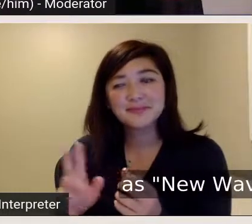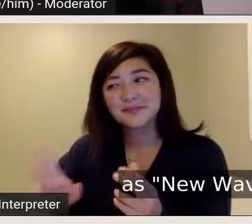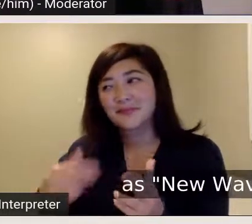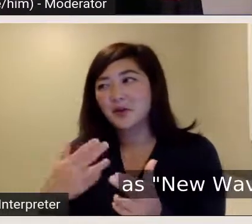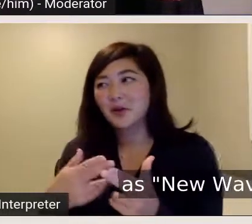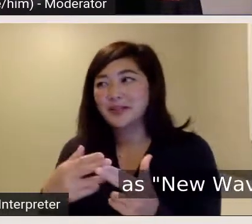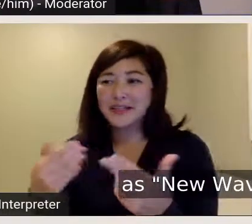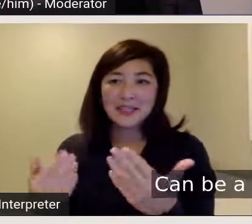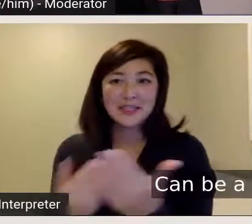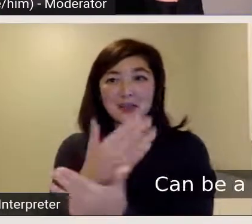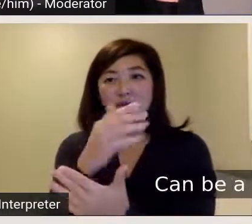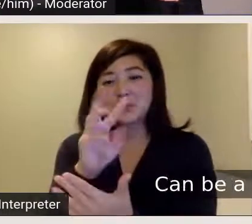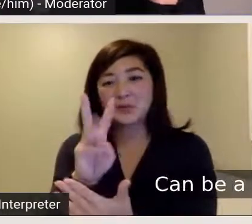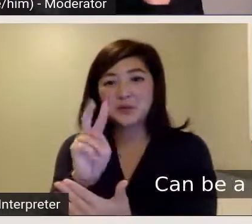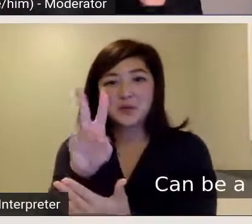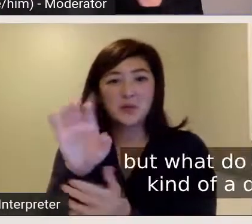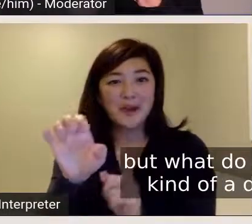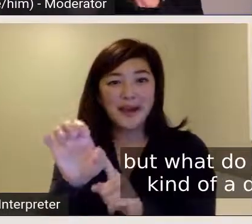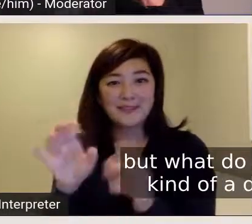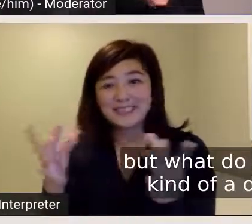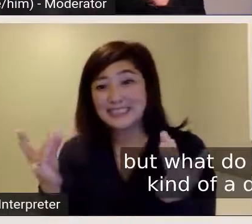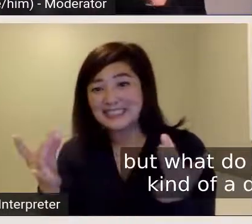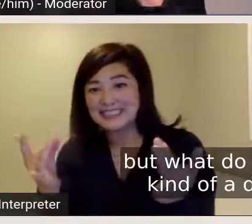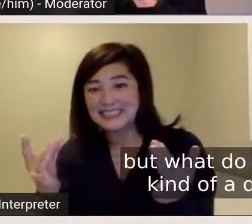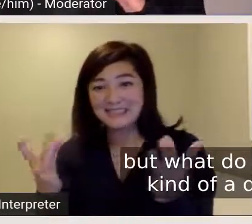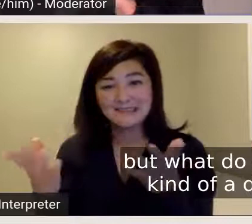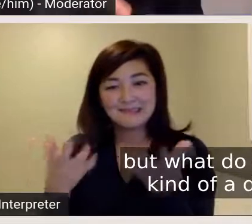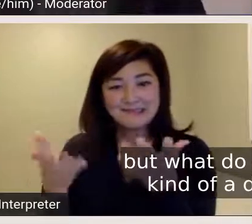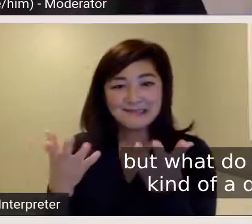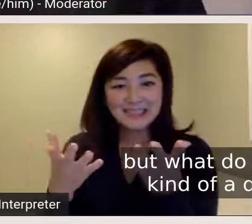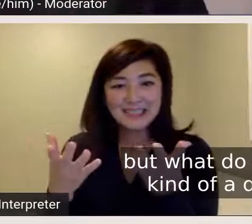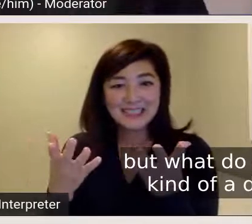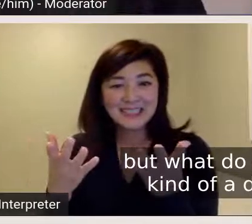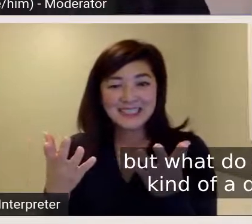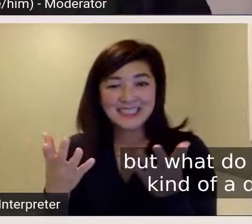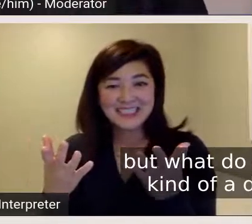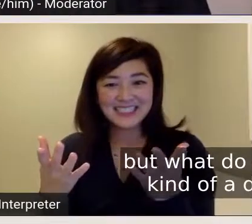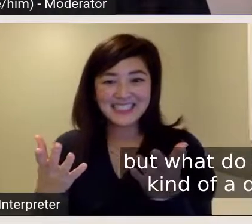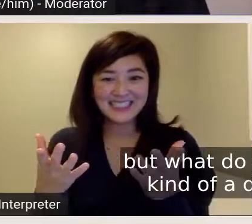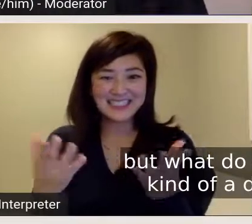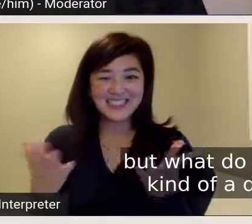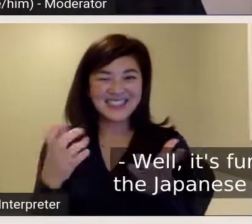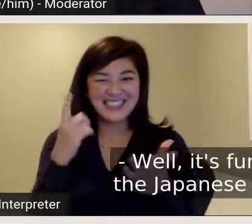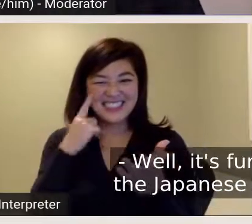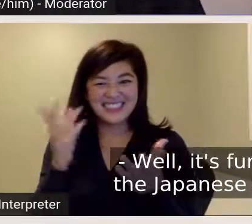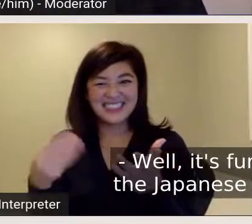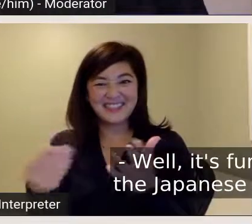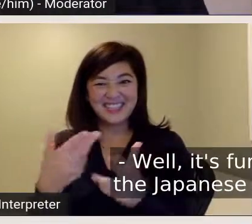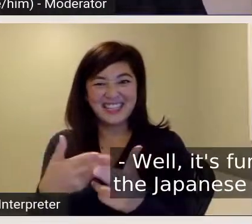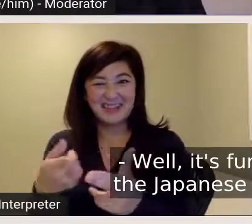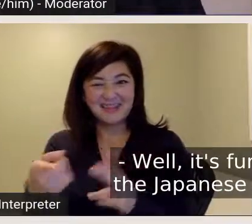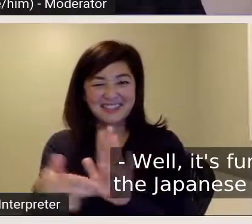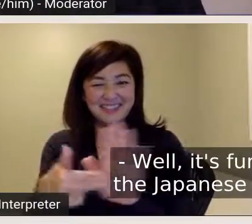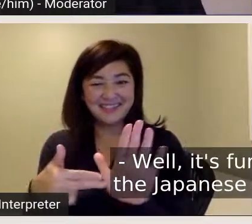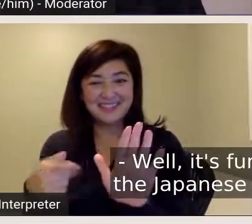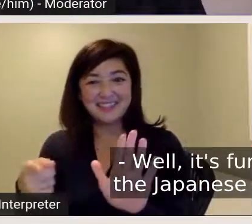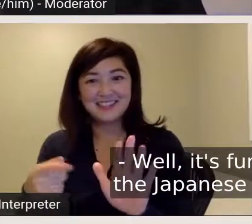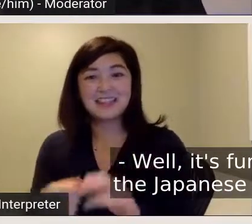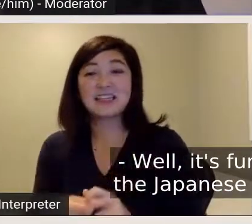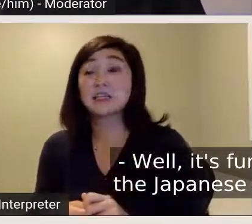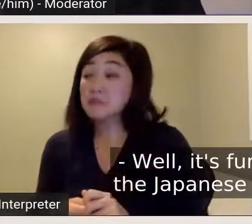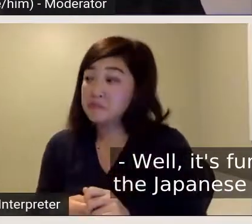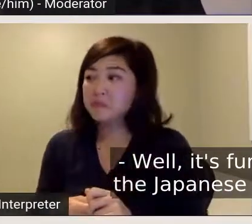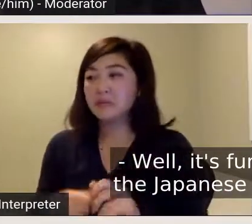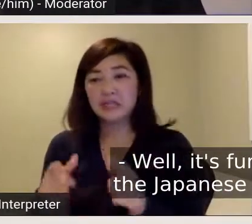wave is always can be a little dicey, but what do you think of that kind of designation? Well, it's funny because, in the